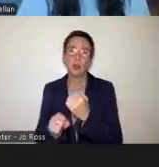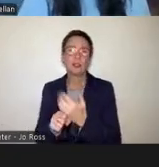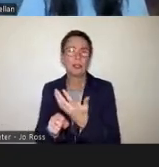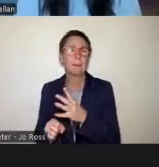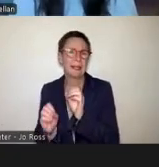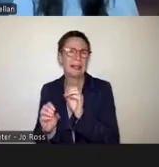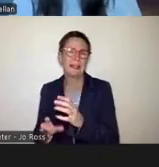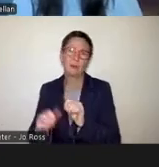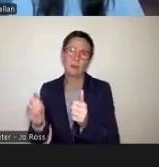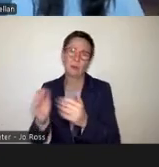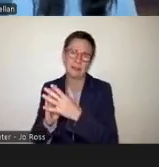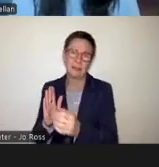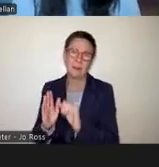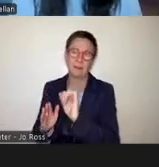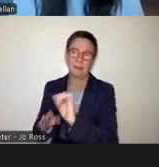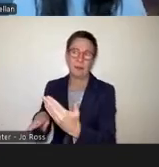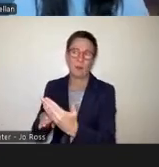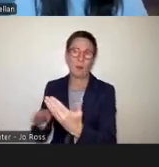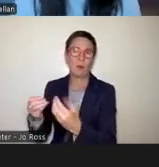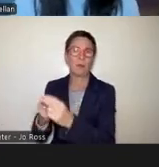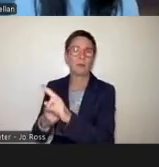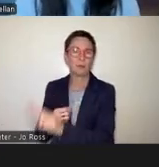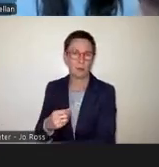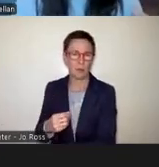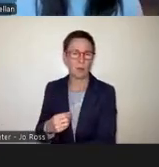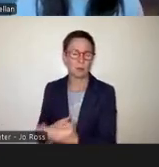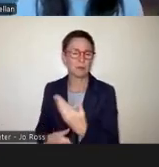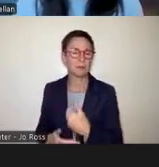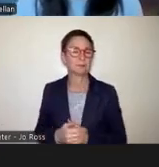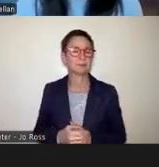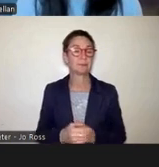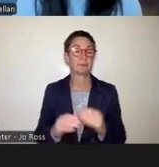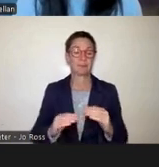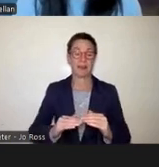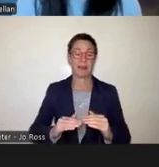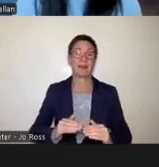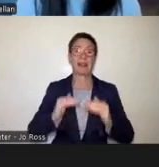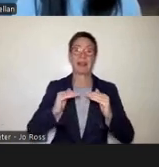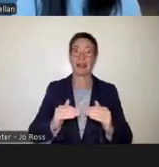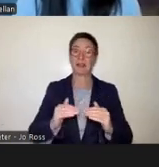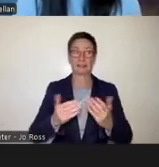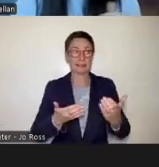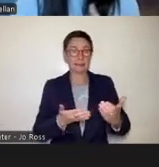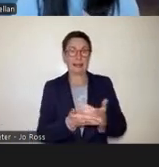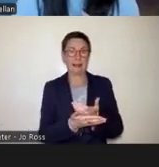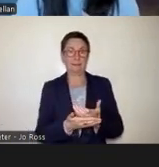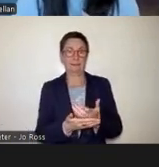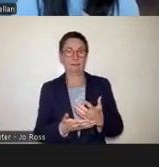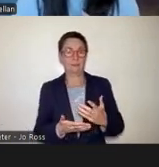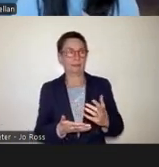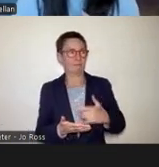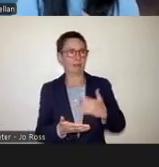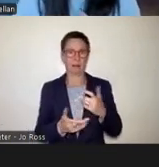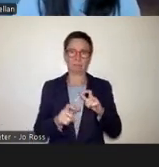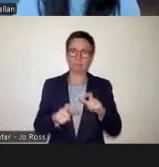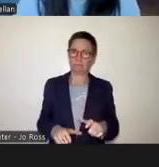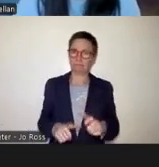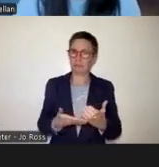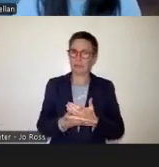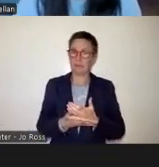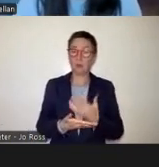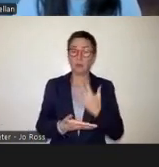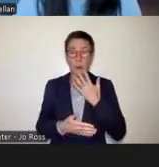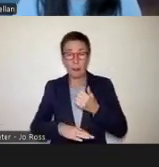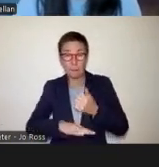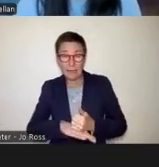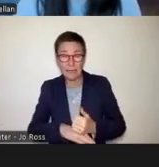that in the work that they're doing with schools. Above that, we've got safety and security. So once you've got your physiological needs